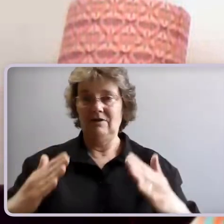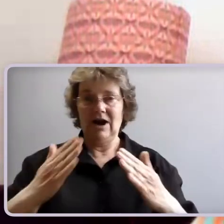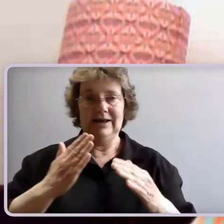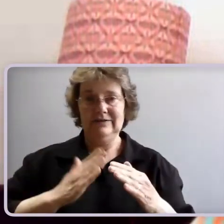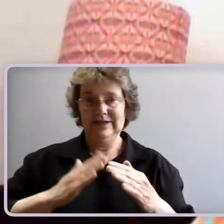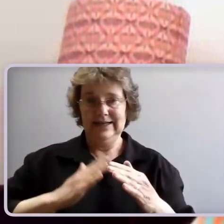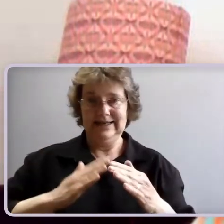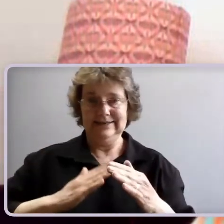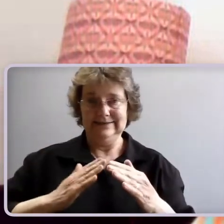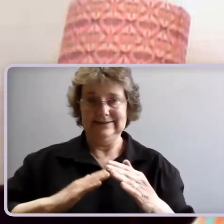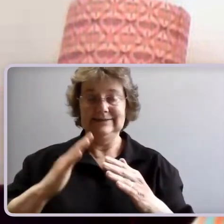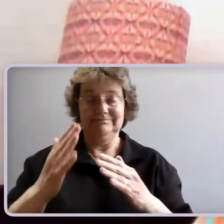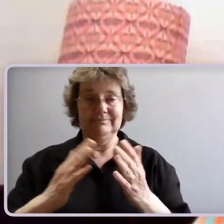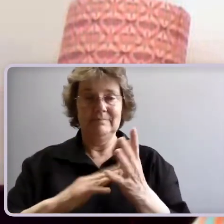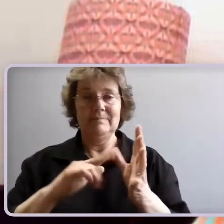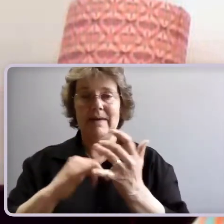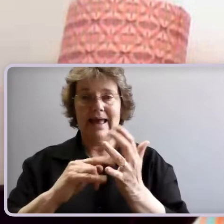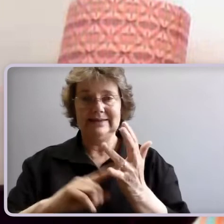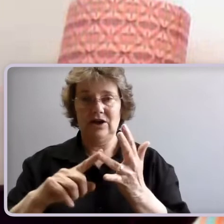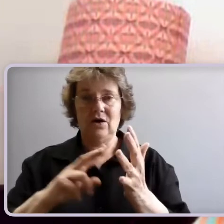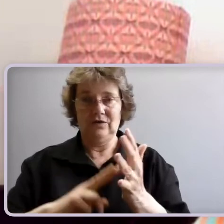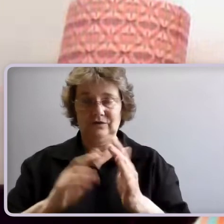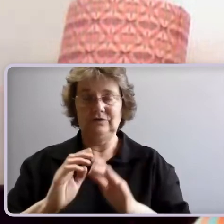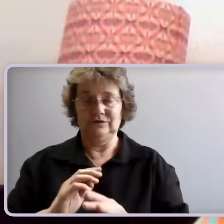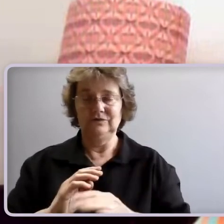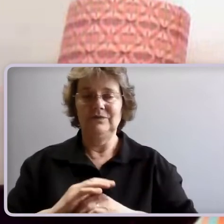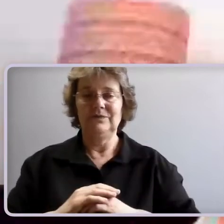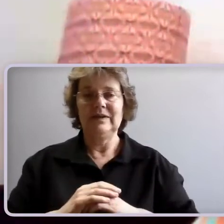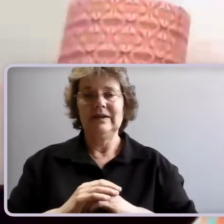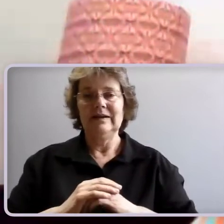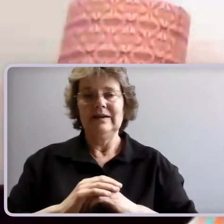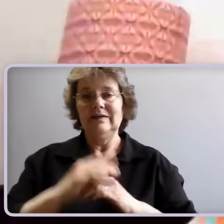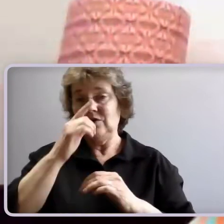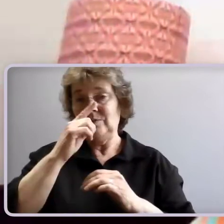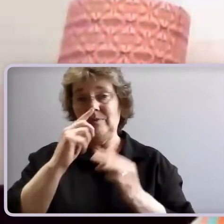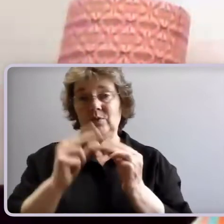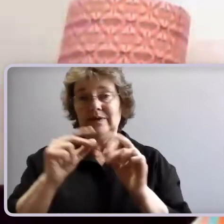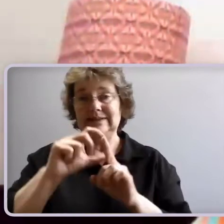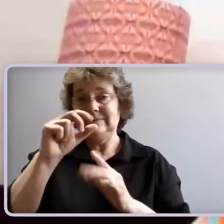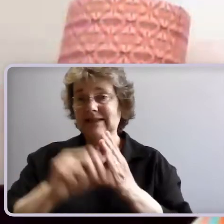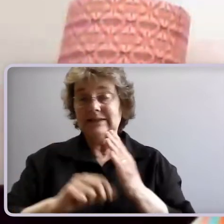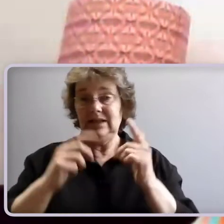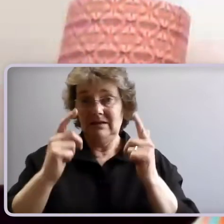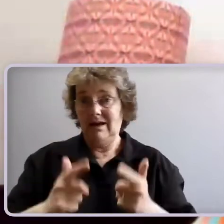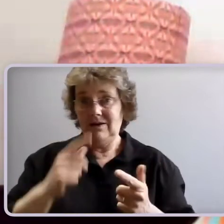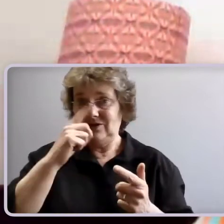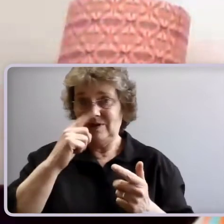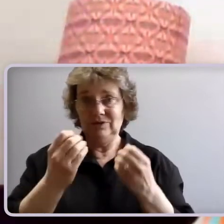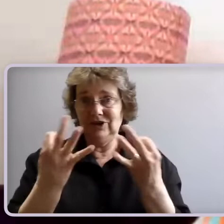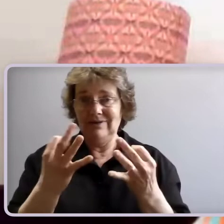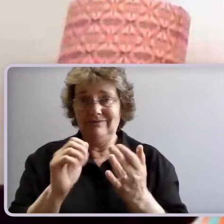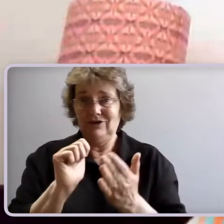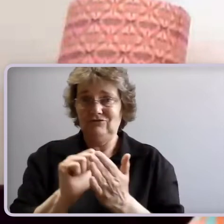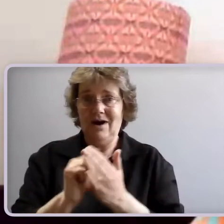disability, we're talking in communities, a lot of people don't have adequate housing. A lot of people don't have hardware, they don't have